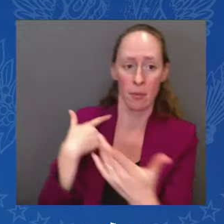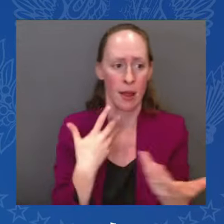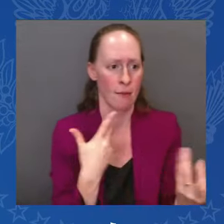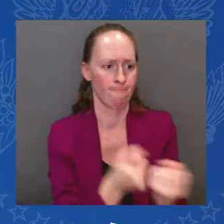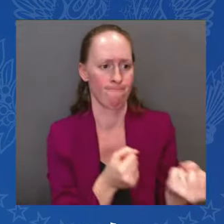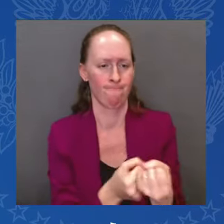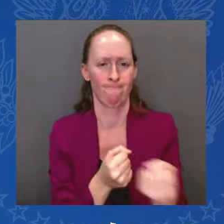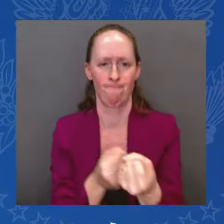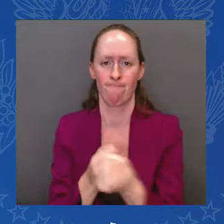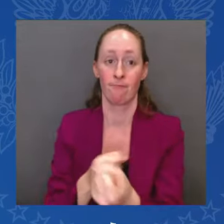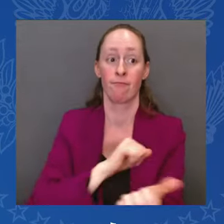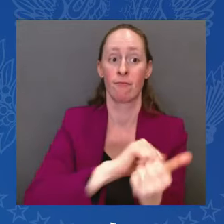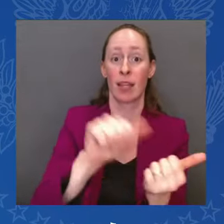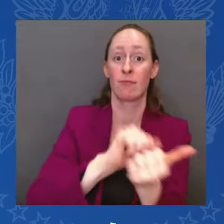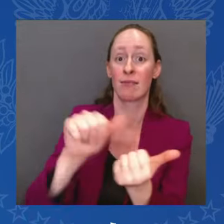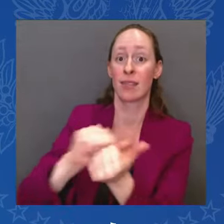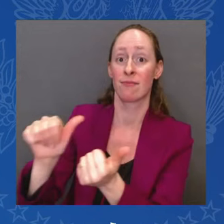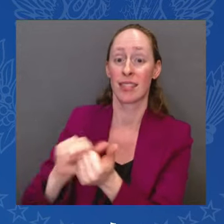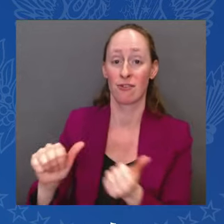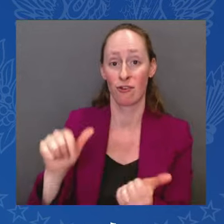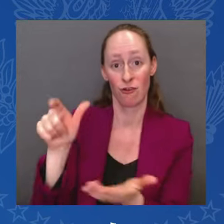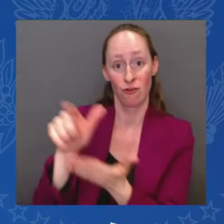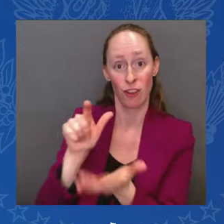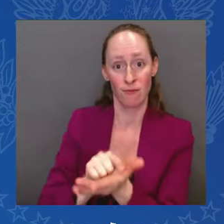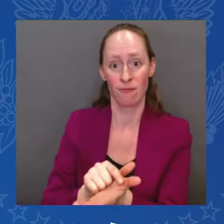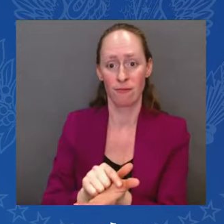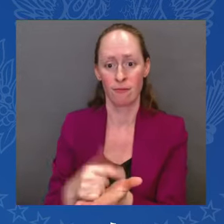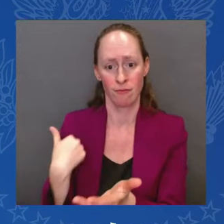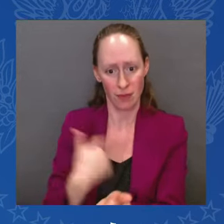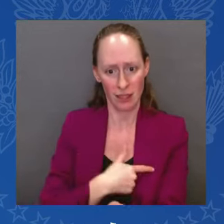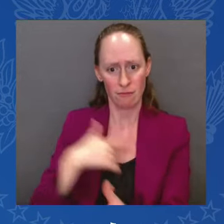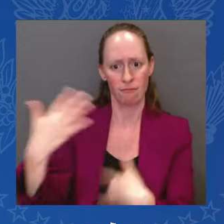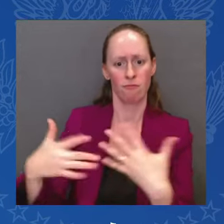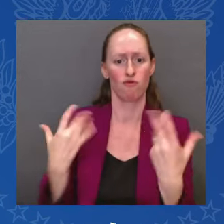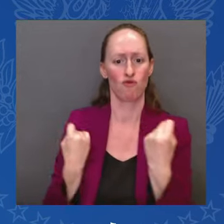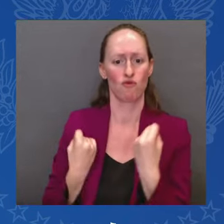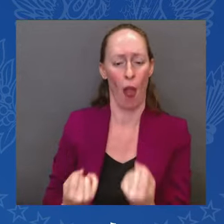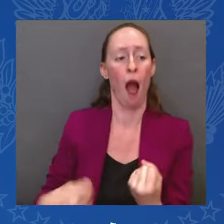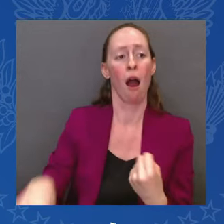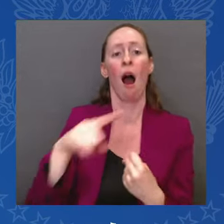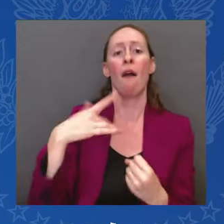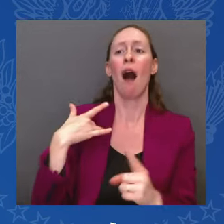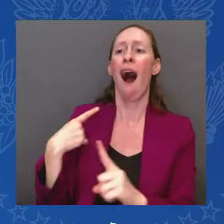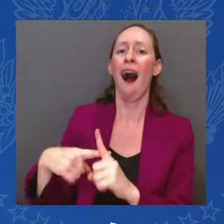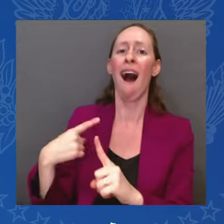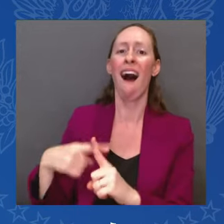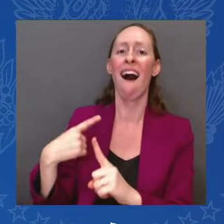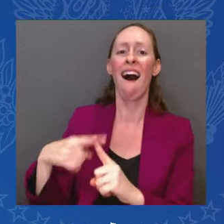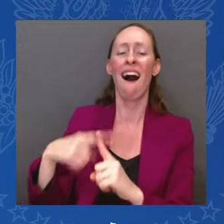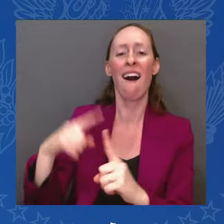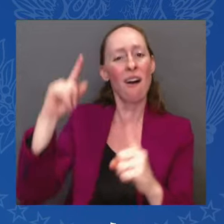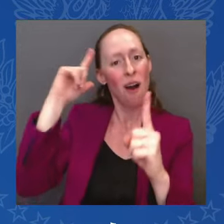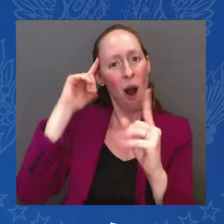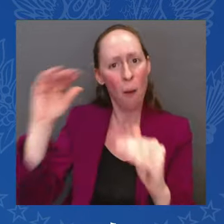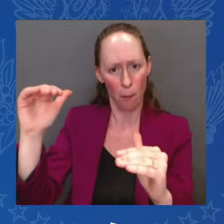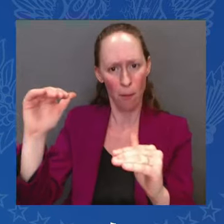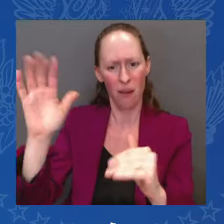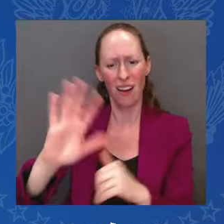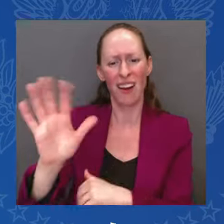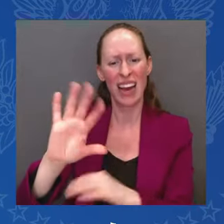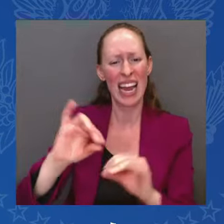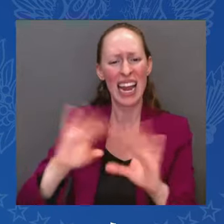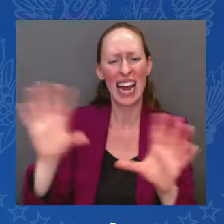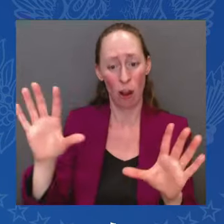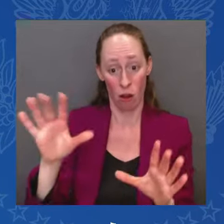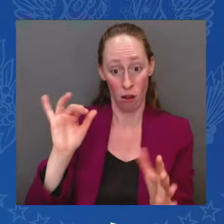our laws and give us more hope. Folks, to be clear, none of these steps alone is going to solve the